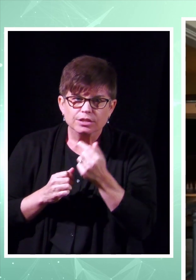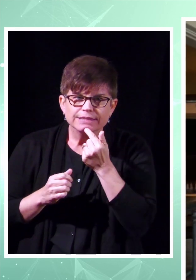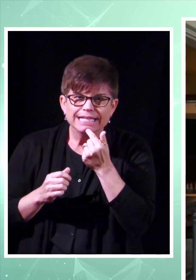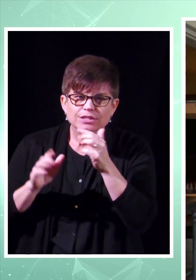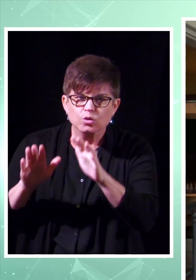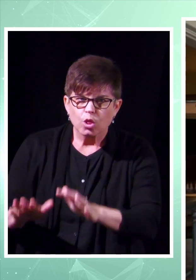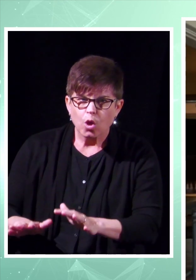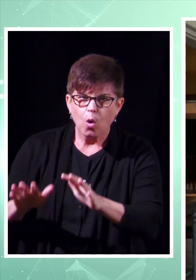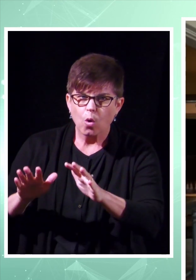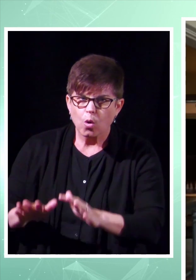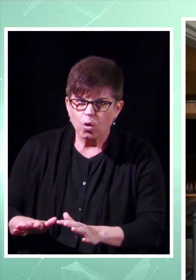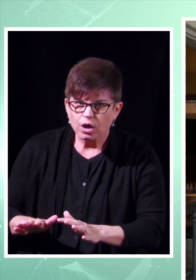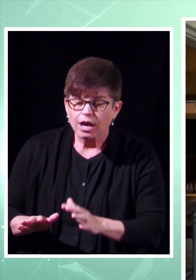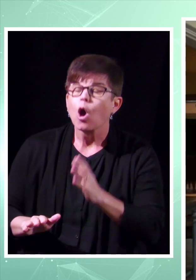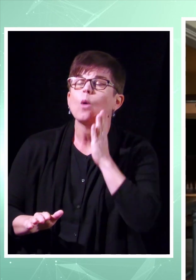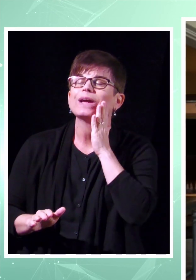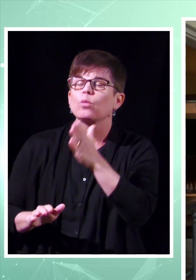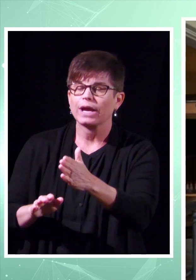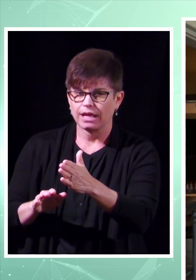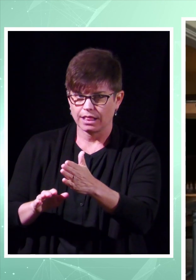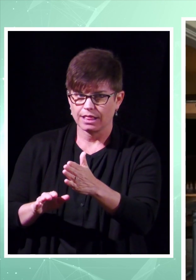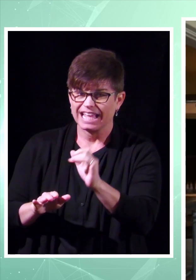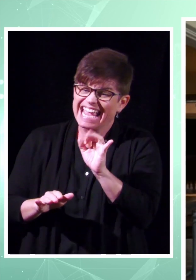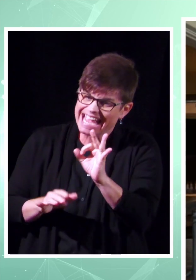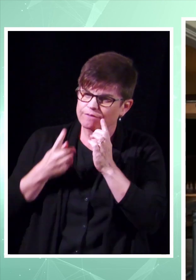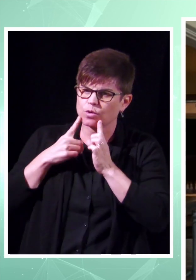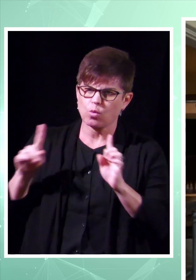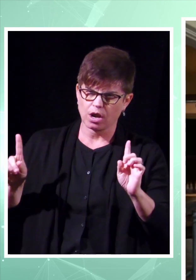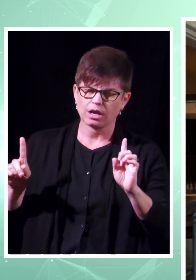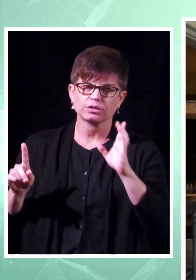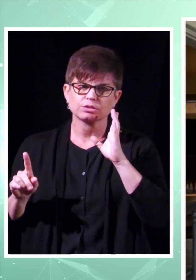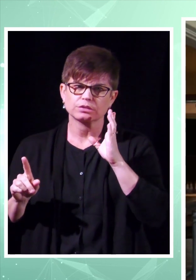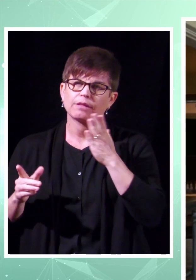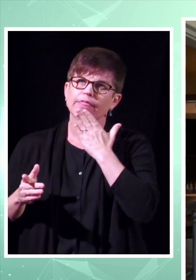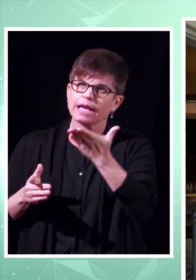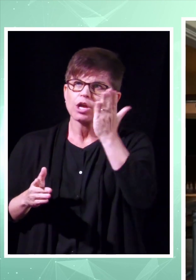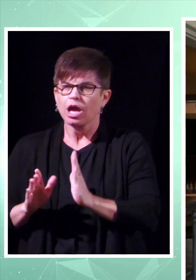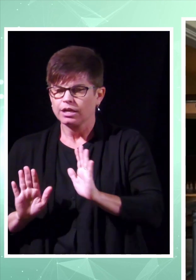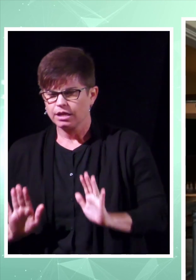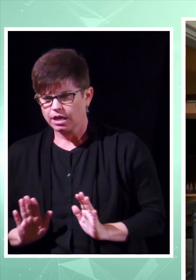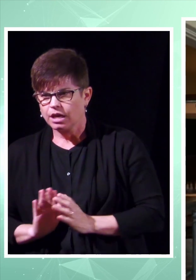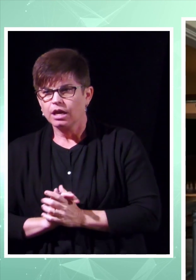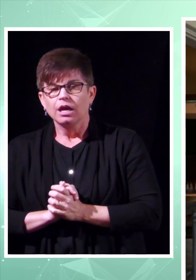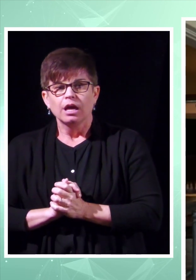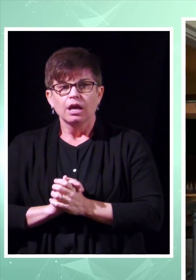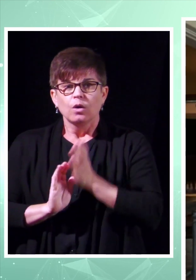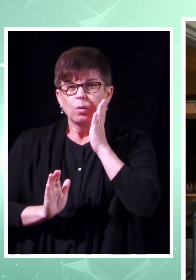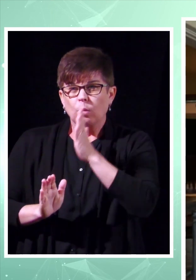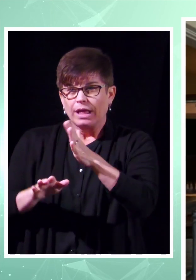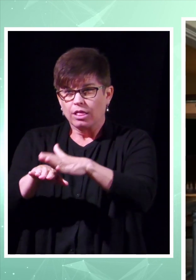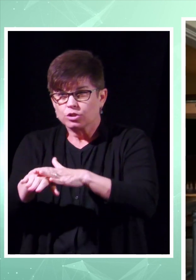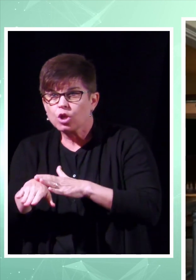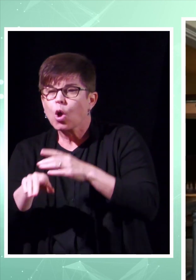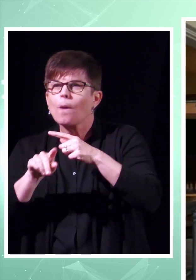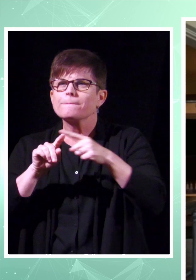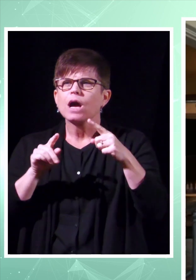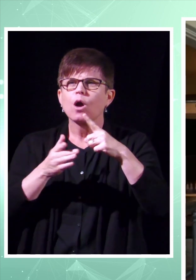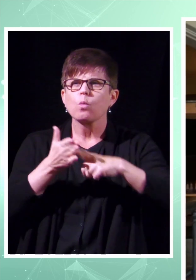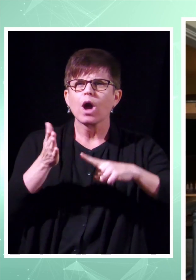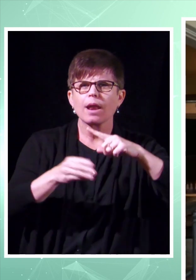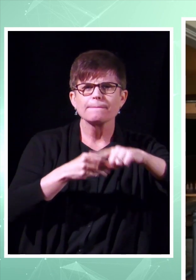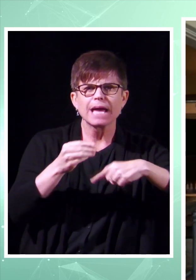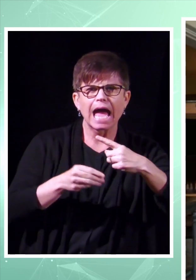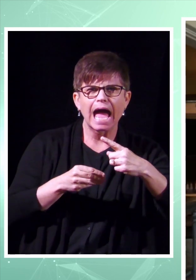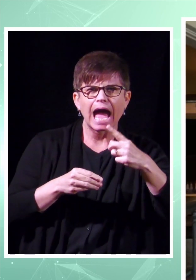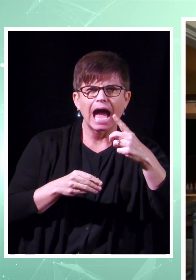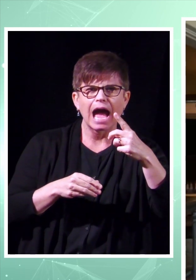down. It will slow if it works. Thank God. How about remission? You think